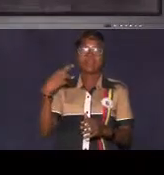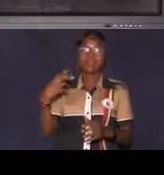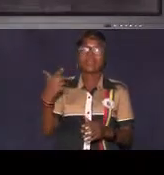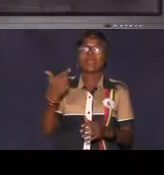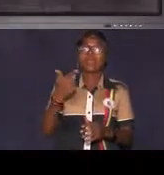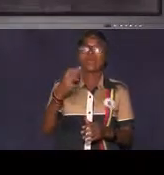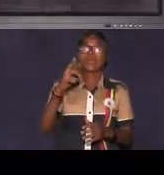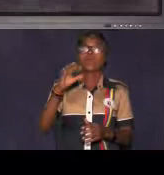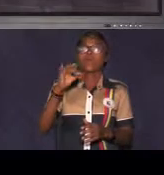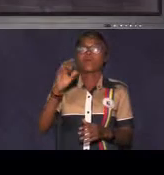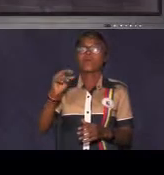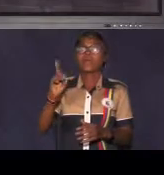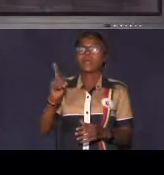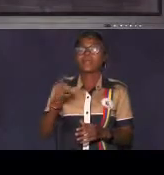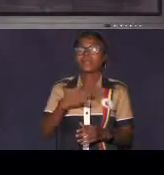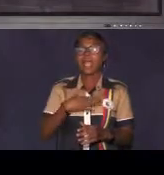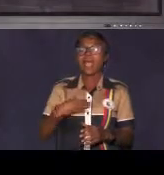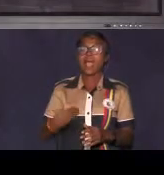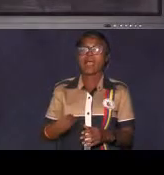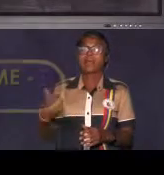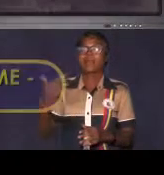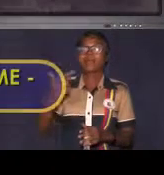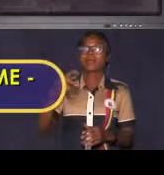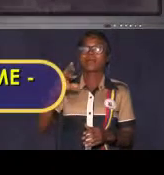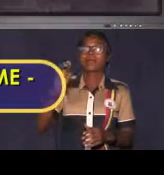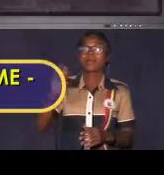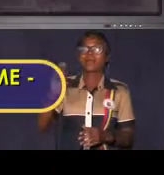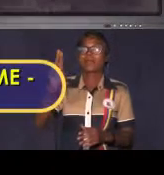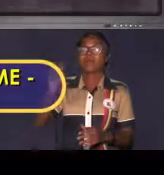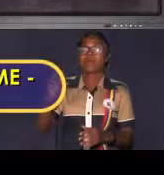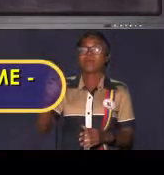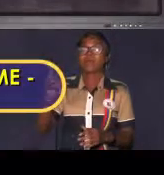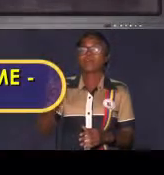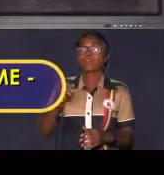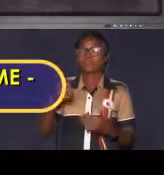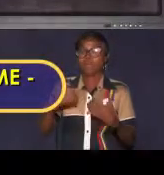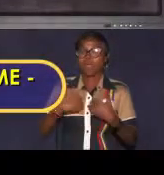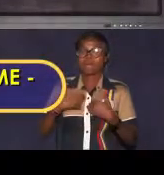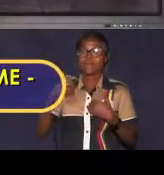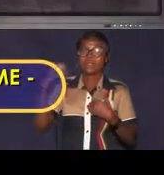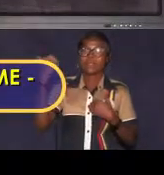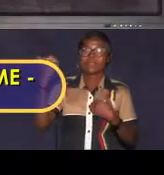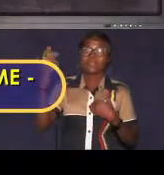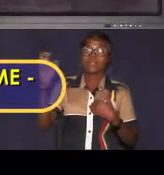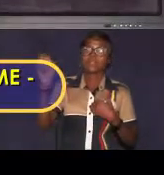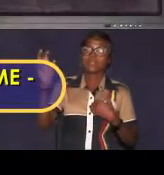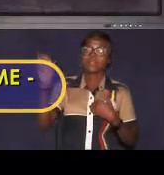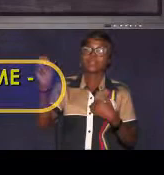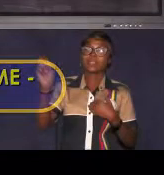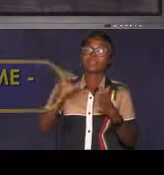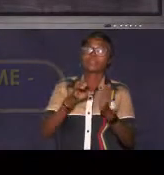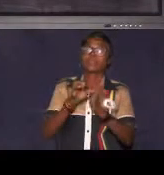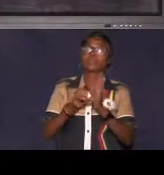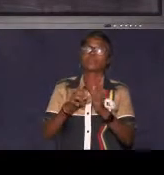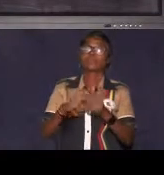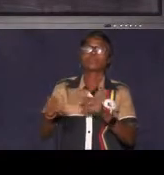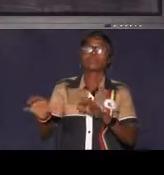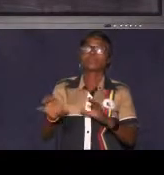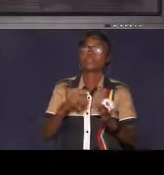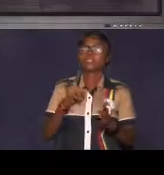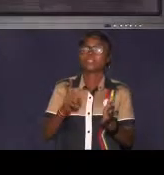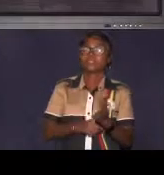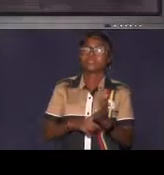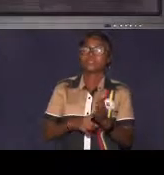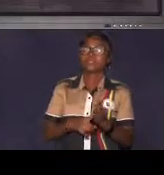ring, grind, and ground. You have 30 seconds to do